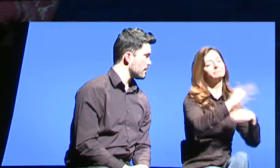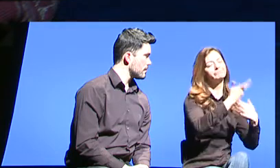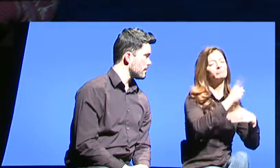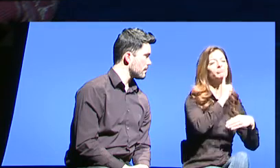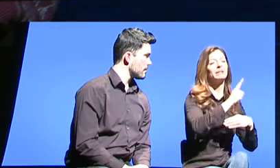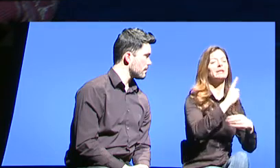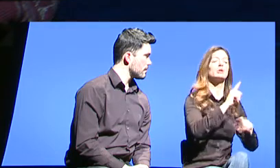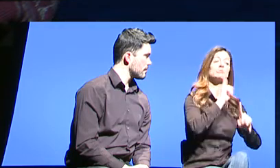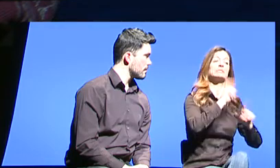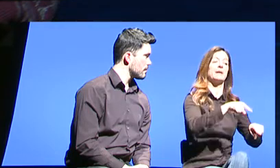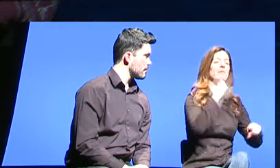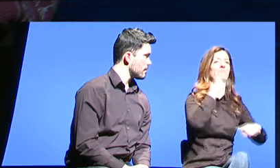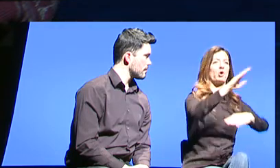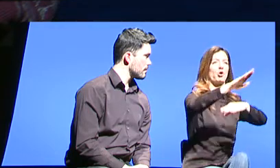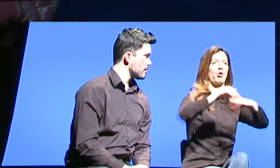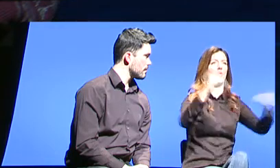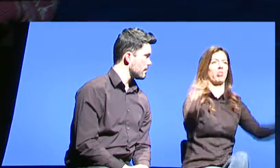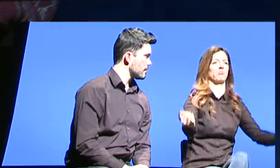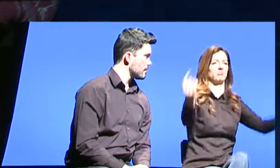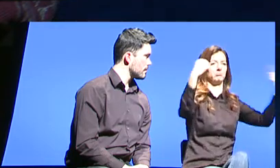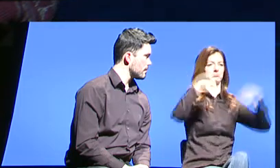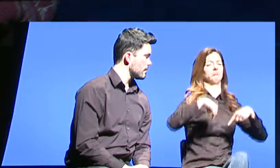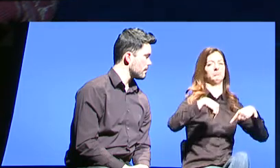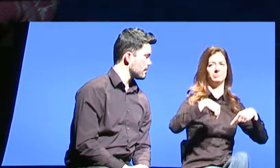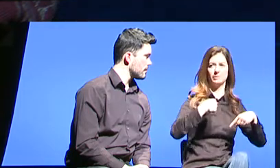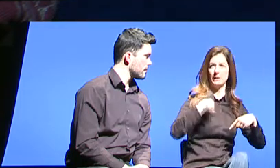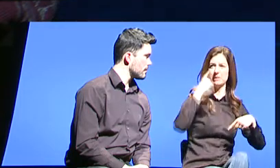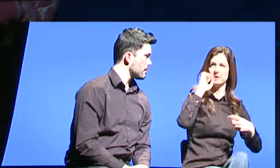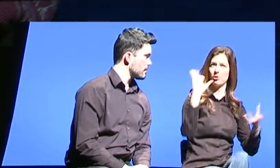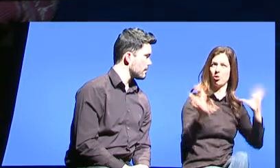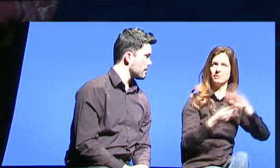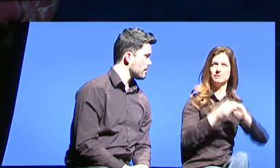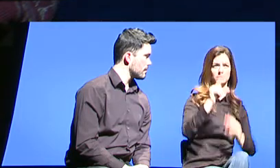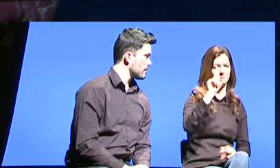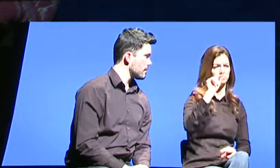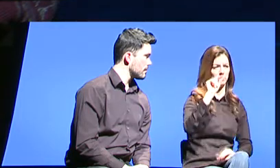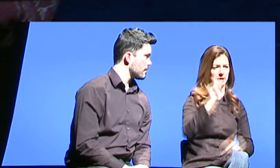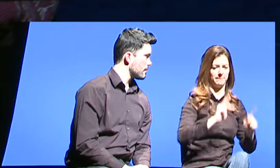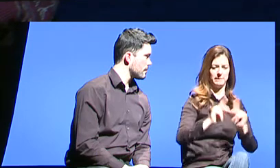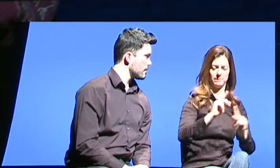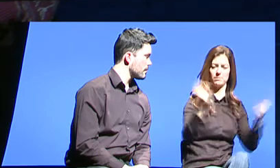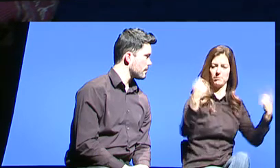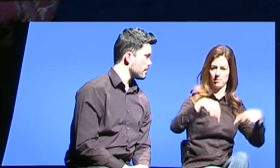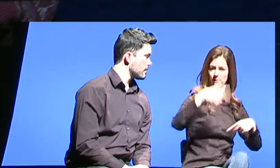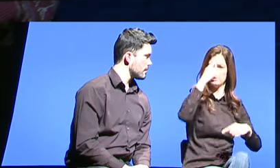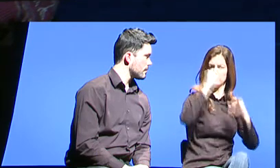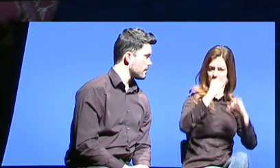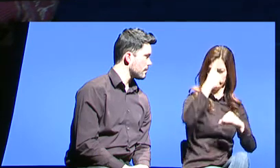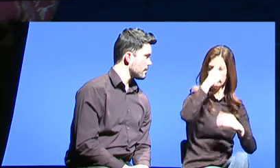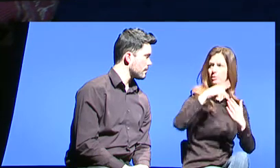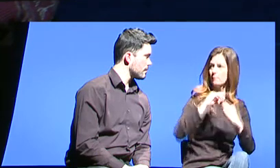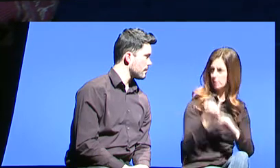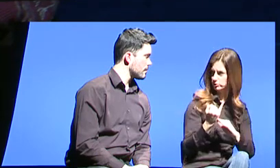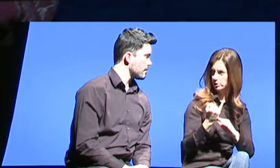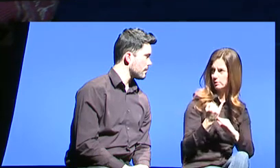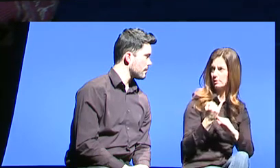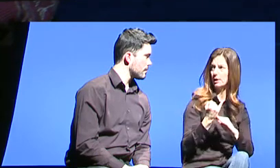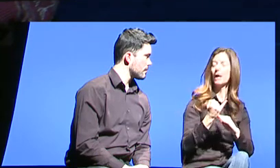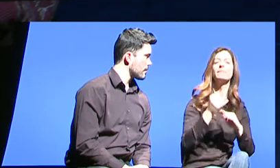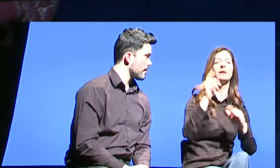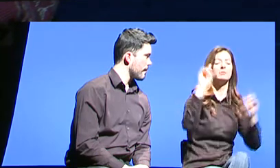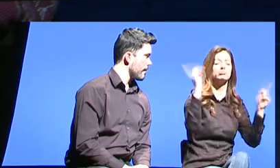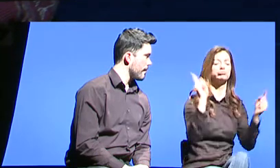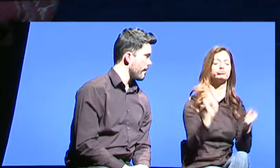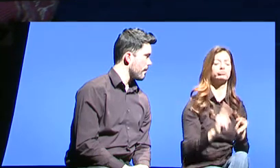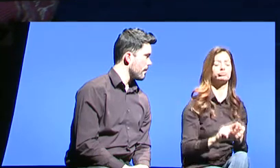City. And I think we had about 20 or so people come forward to be interviewed for the project. And then the five folks that were in the show